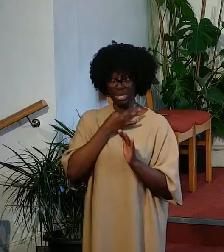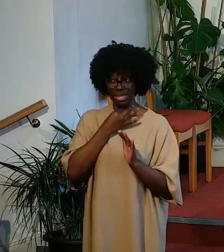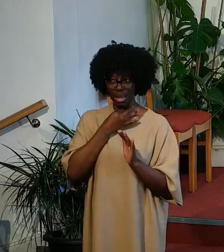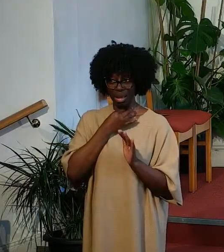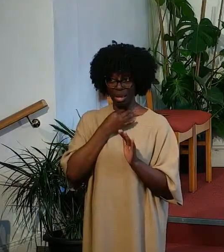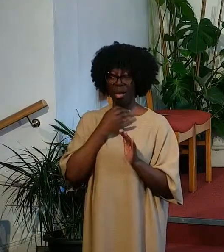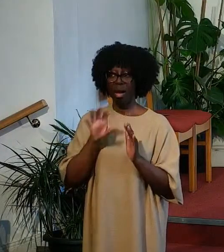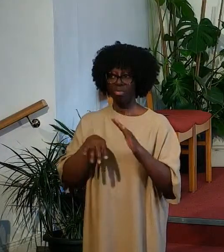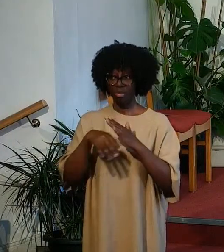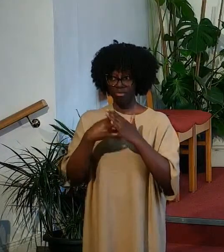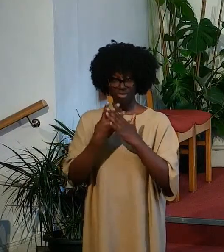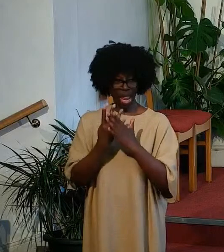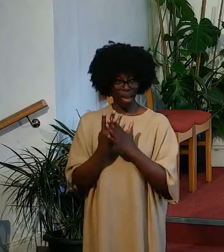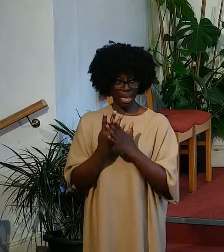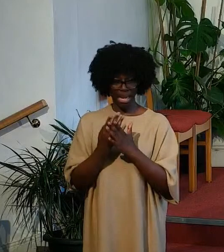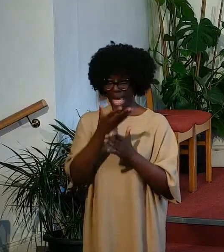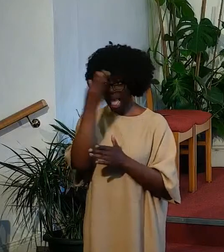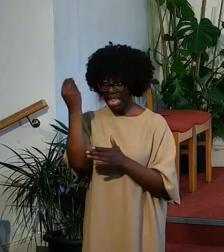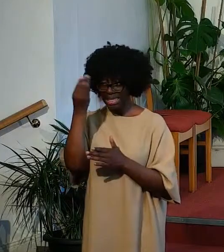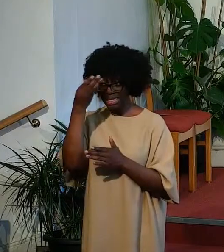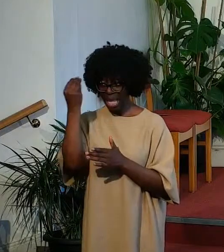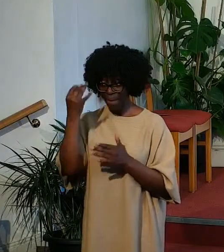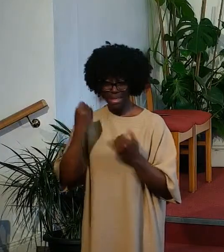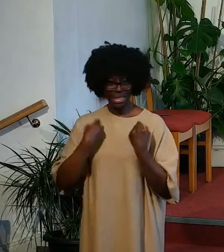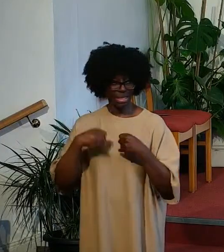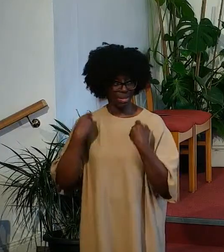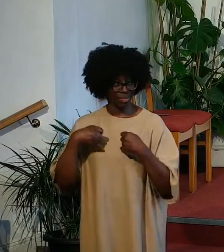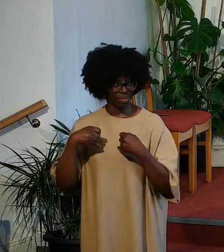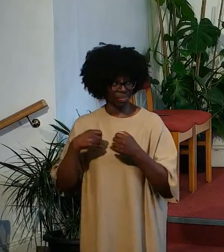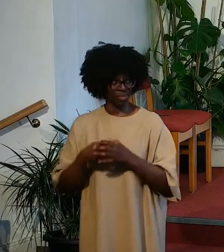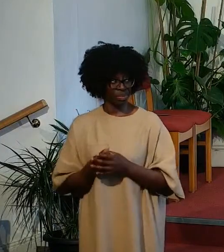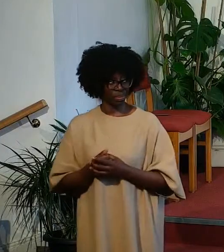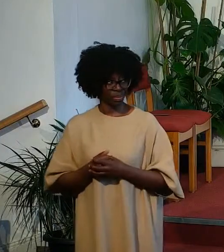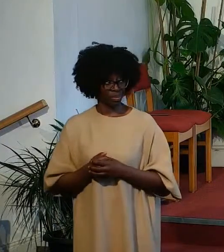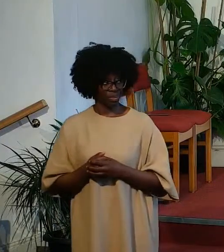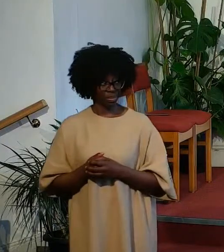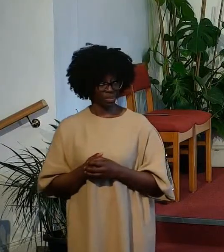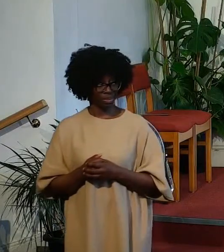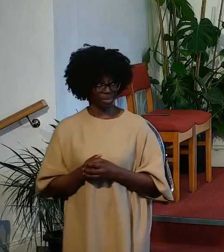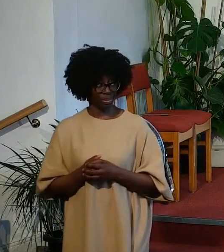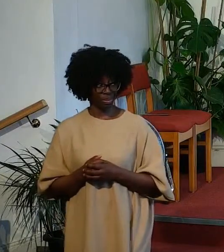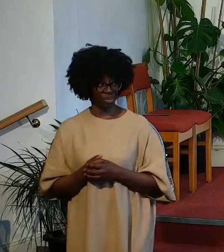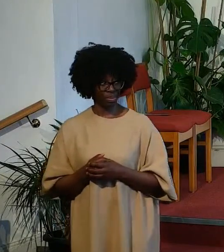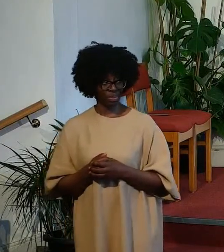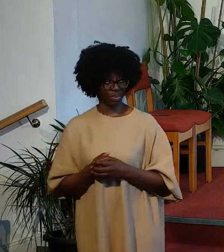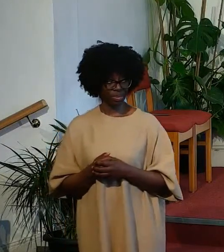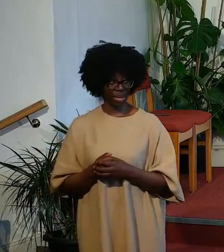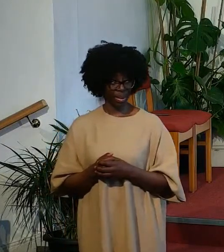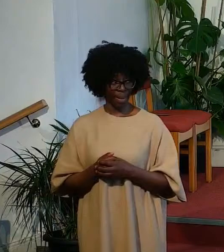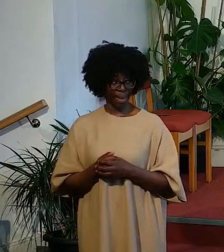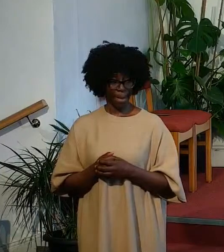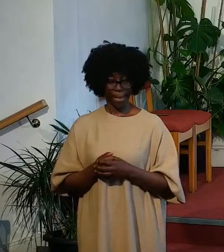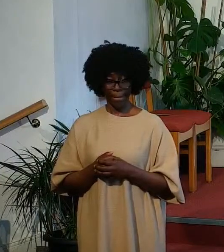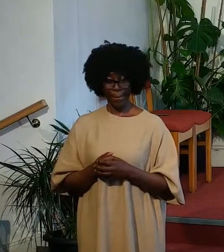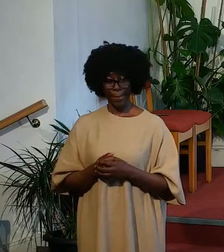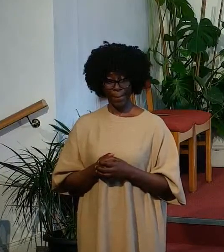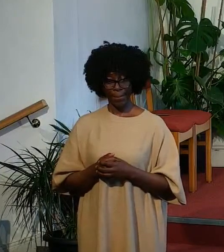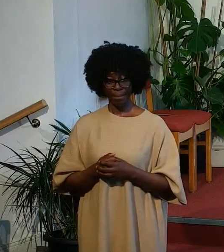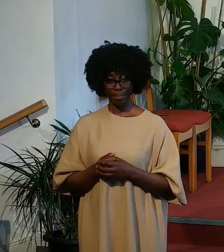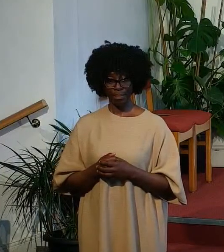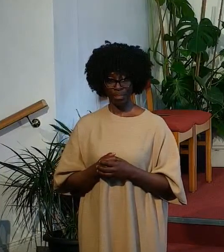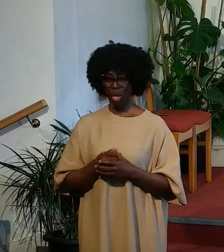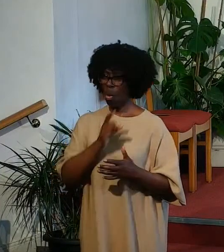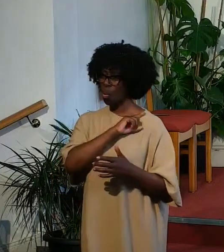changes that happen in Alzheimer's, for example, I think I mentioned in one of the slides that one of the proteins